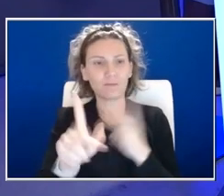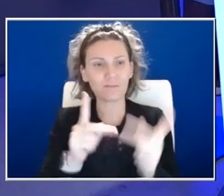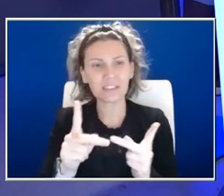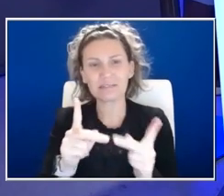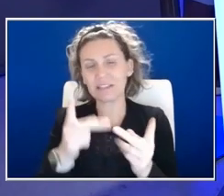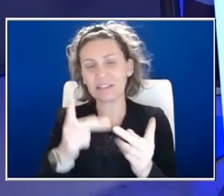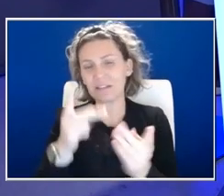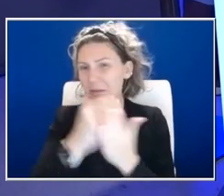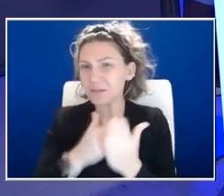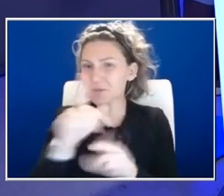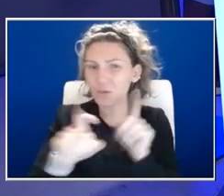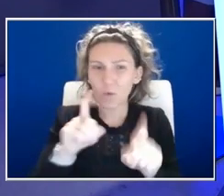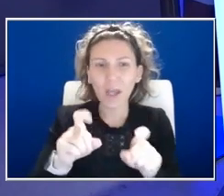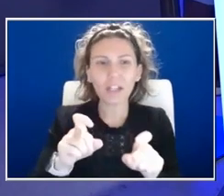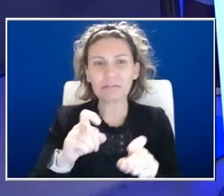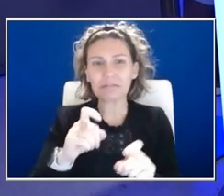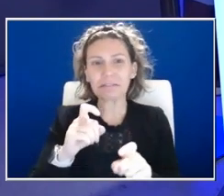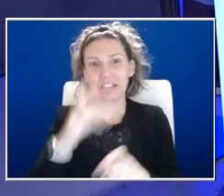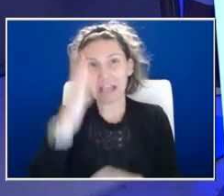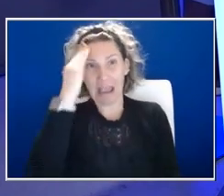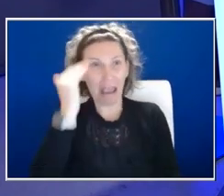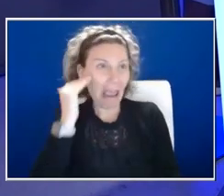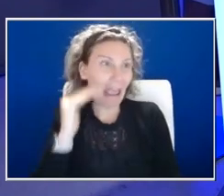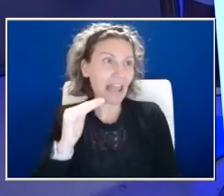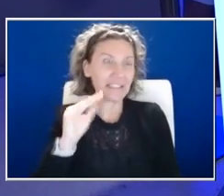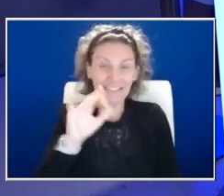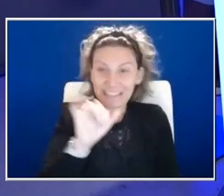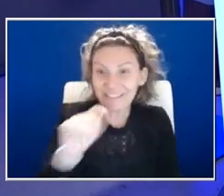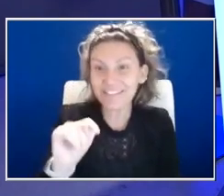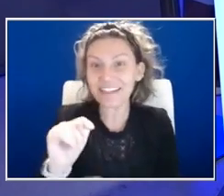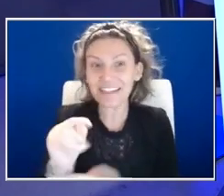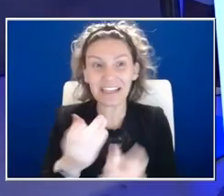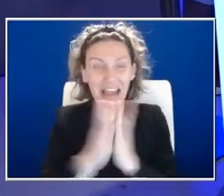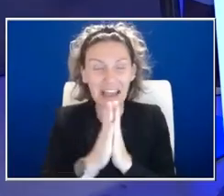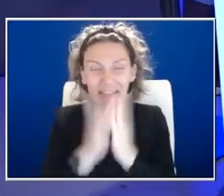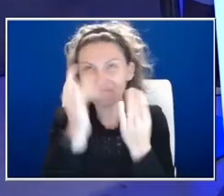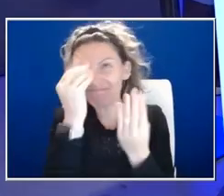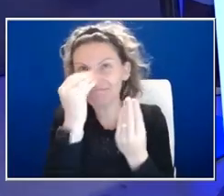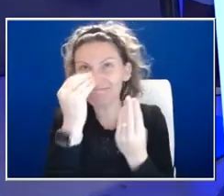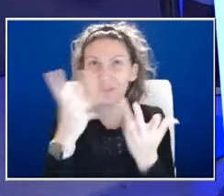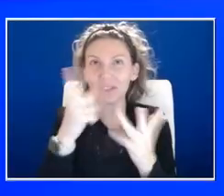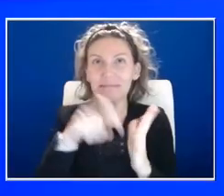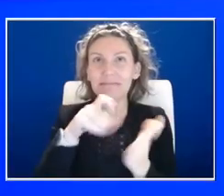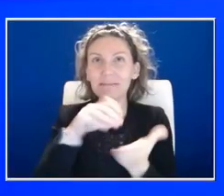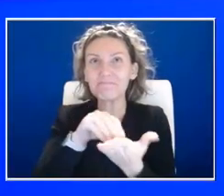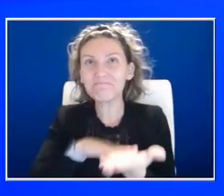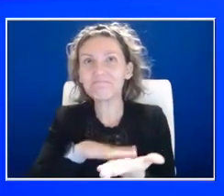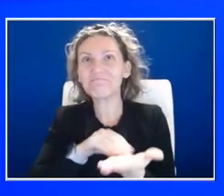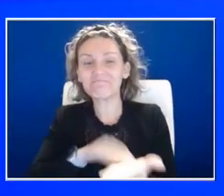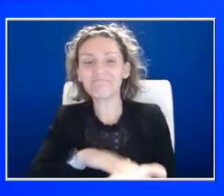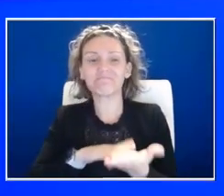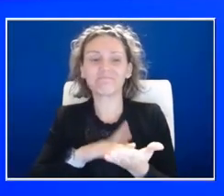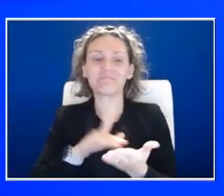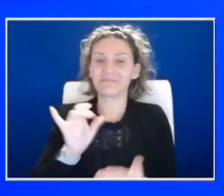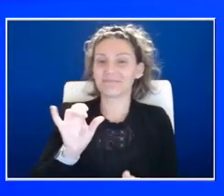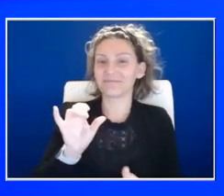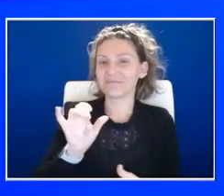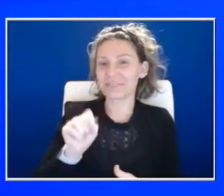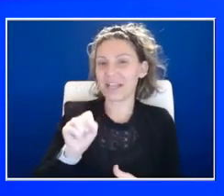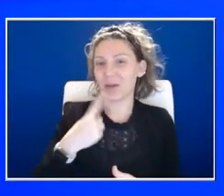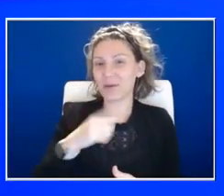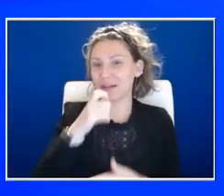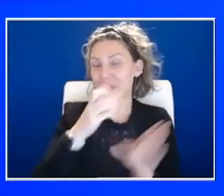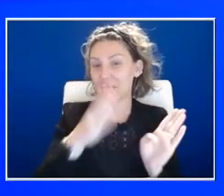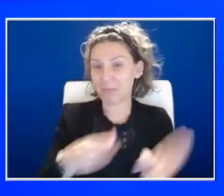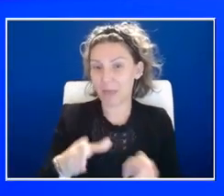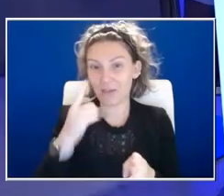kind of go head to toe and think, what do I need to ask about? That's kind of what it is. It's pretty, we are not planners, except for when we go